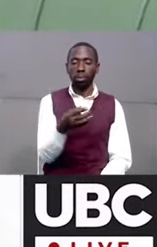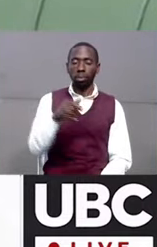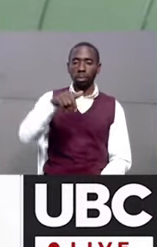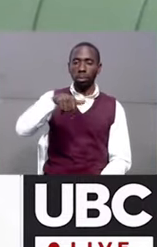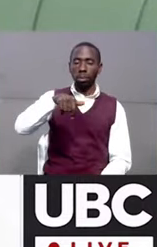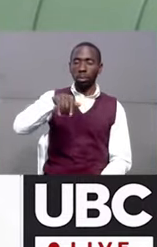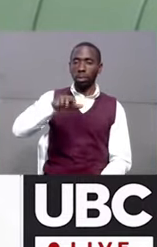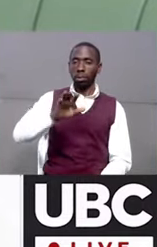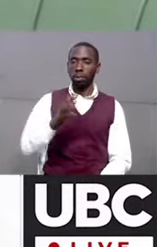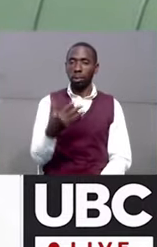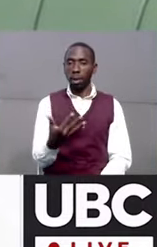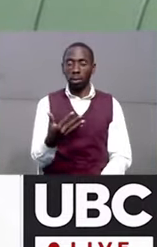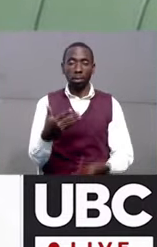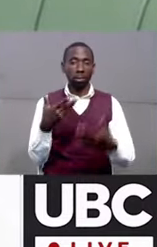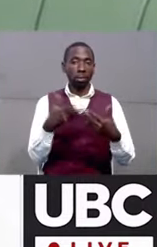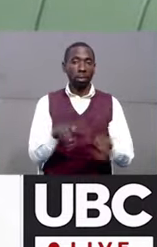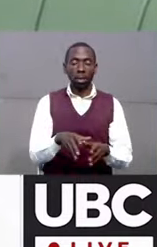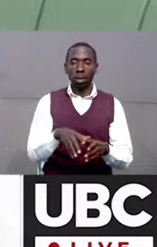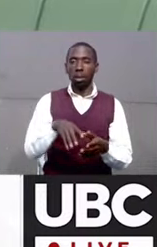84,920,466,785 was appropriated to